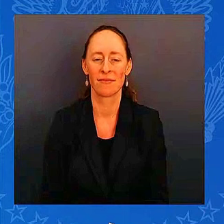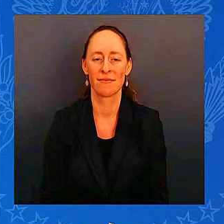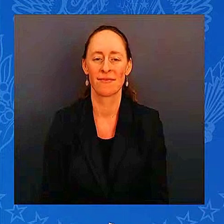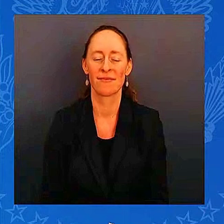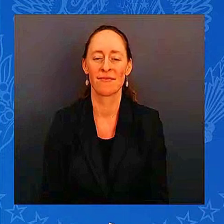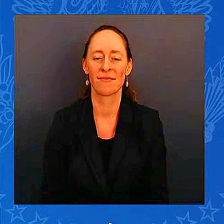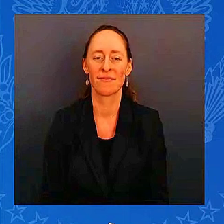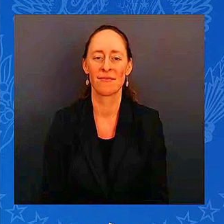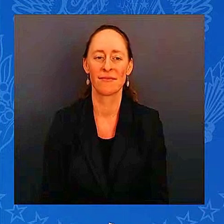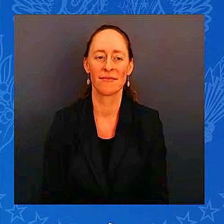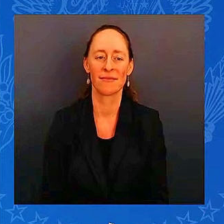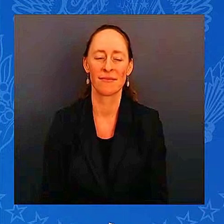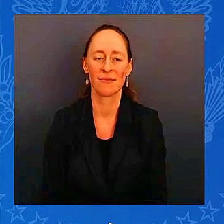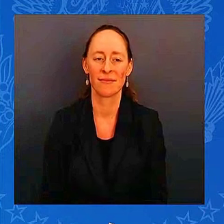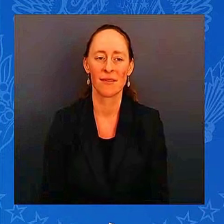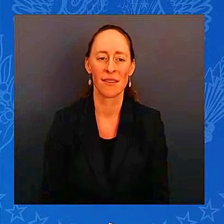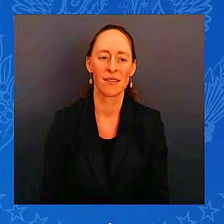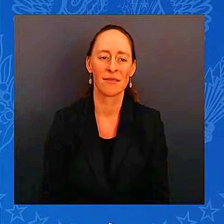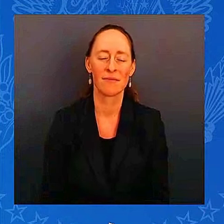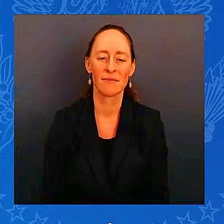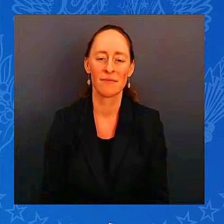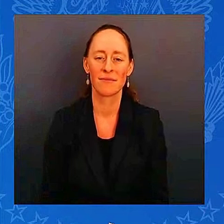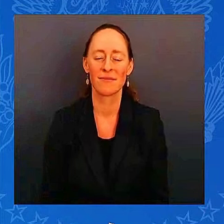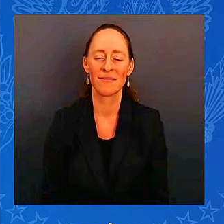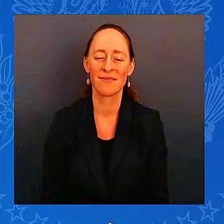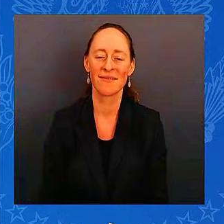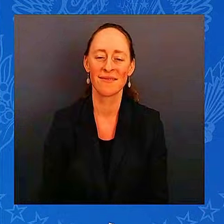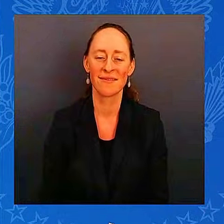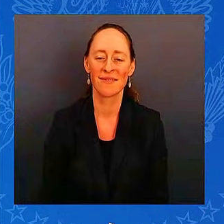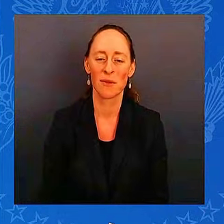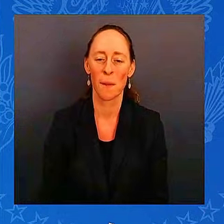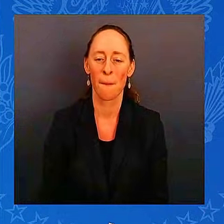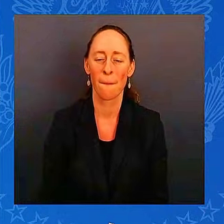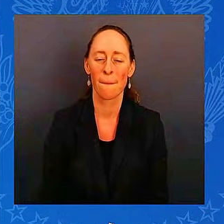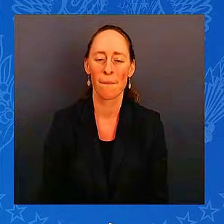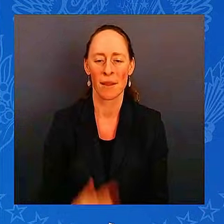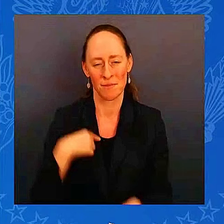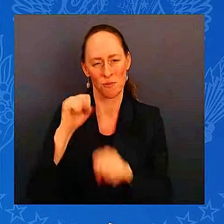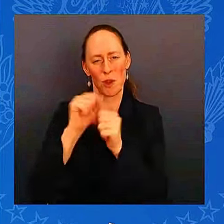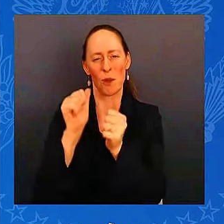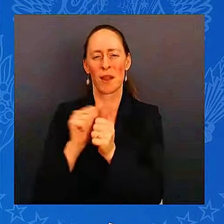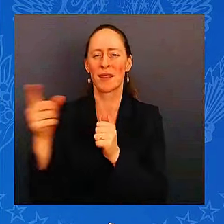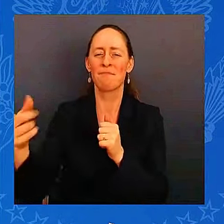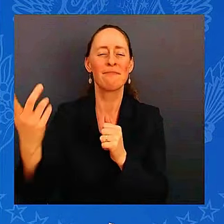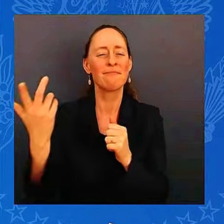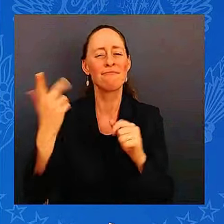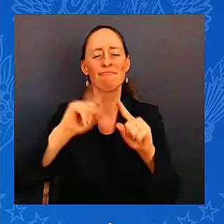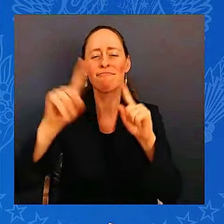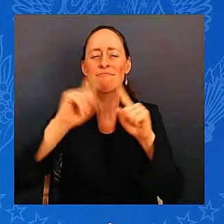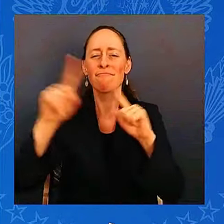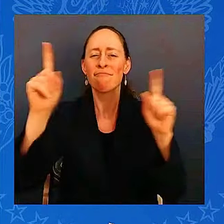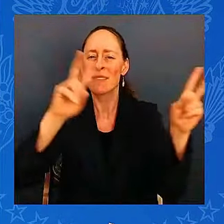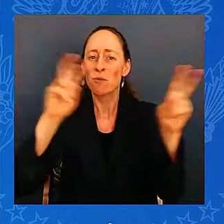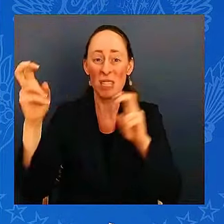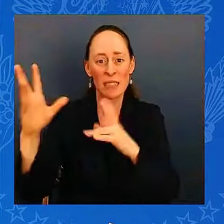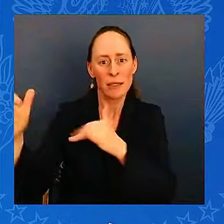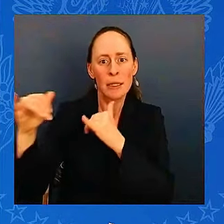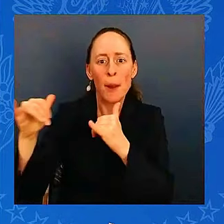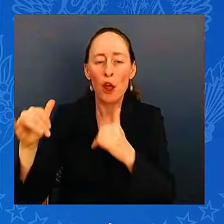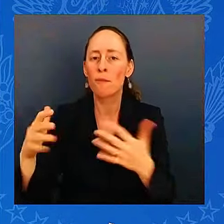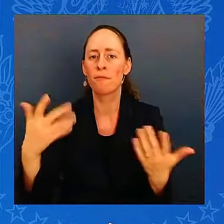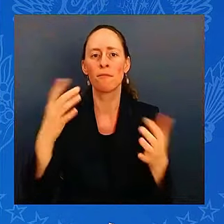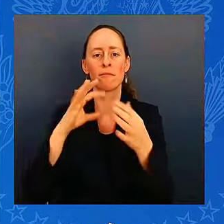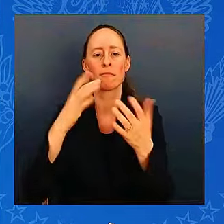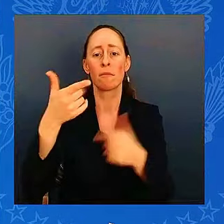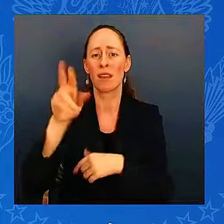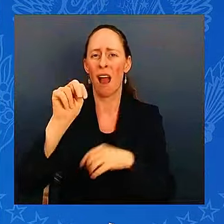I've had many chances to work with Joe on issues that we both care deeply about, including preventing gun violence. Thanks to his